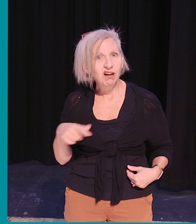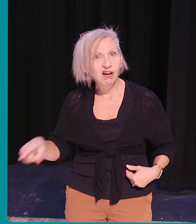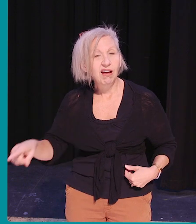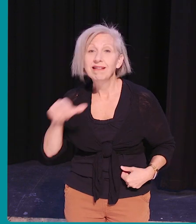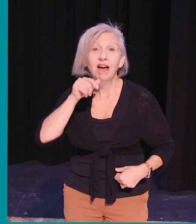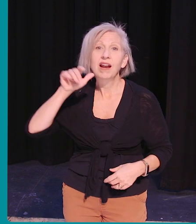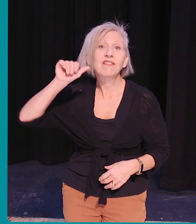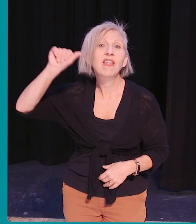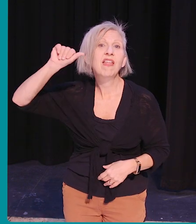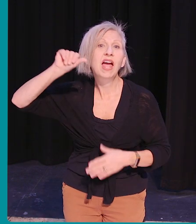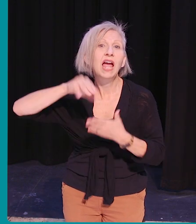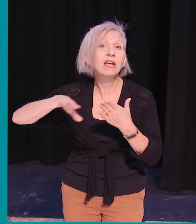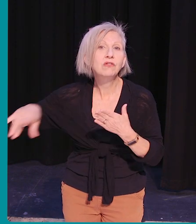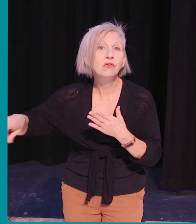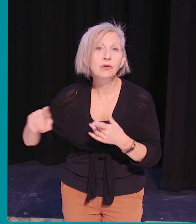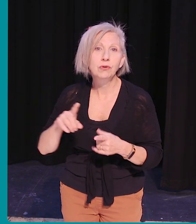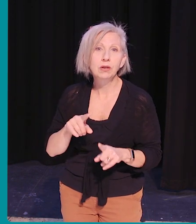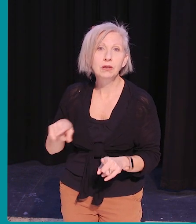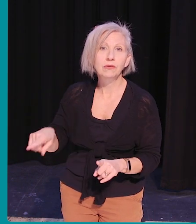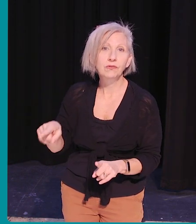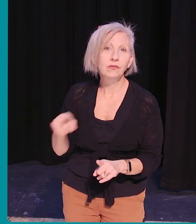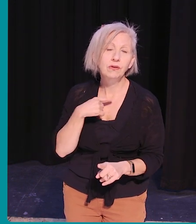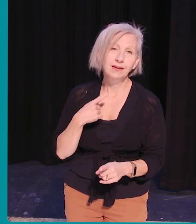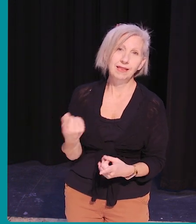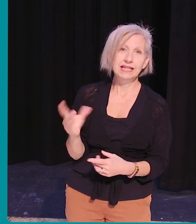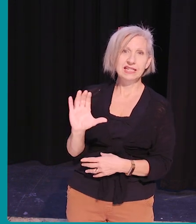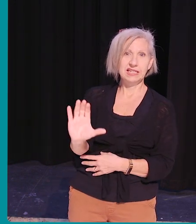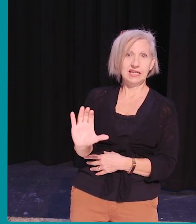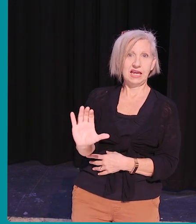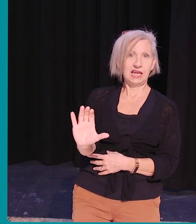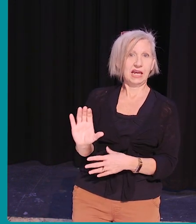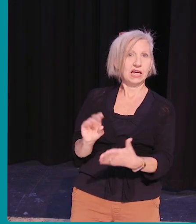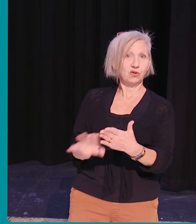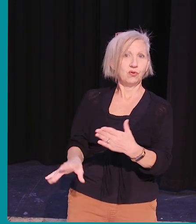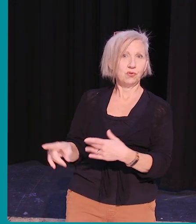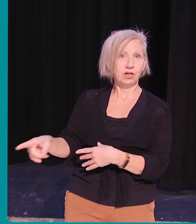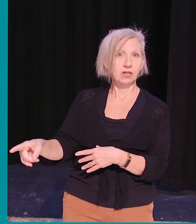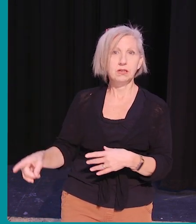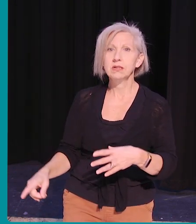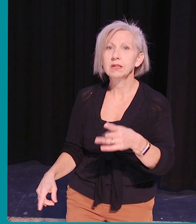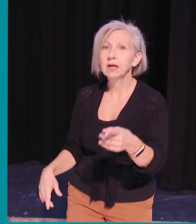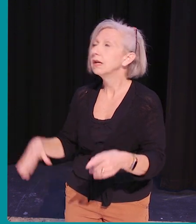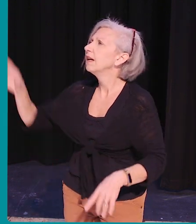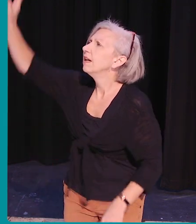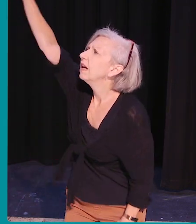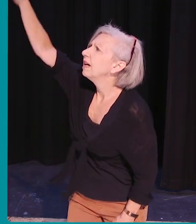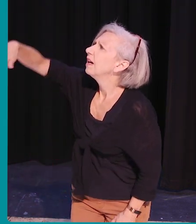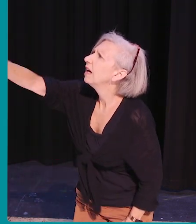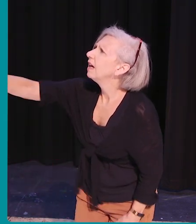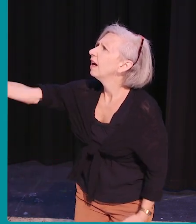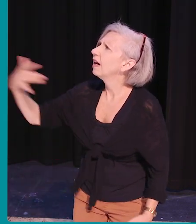is, what? What do you mean? Oh, how long is the shark? I have no idea.